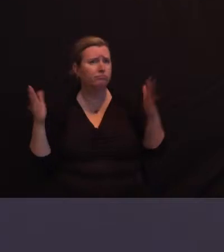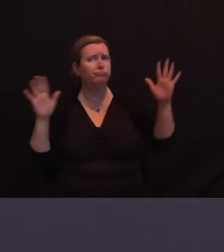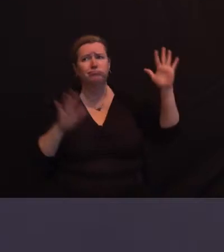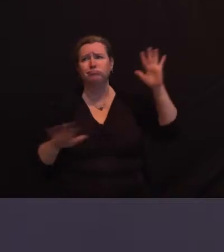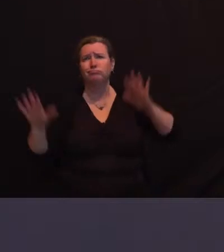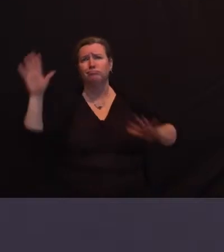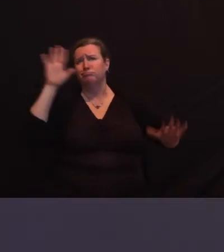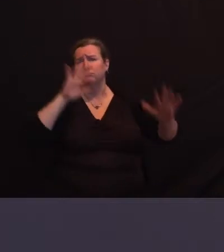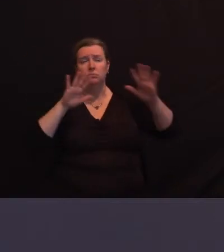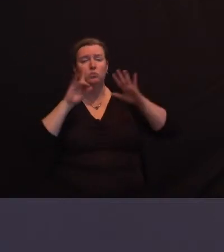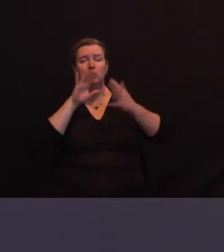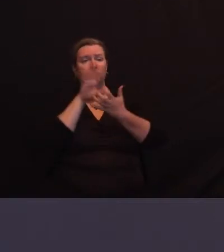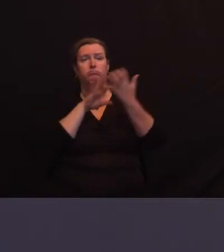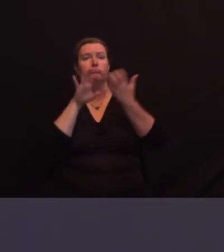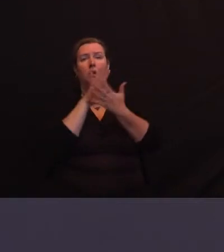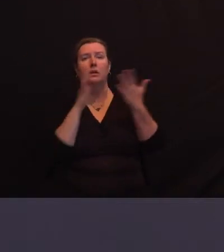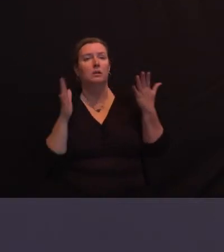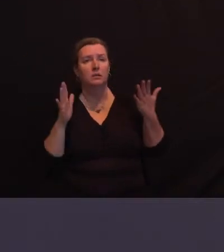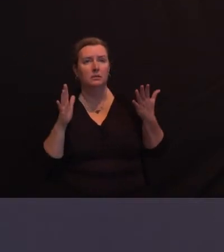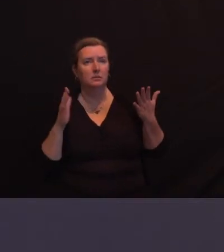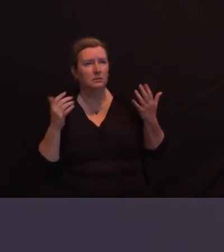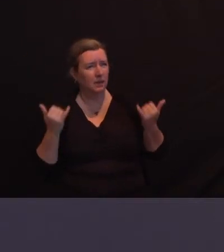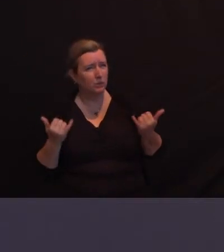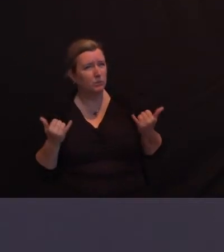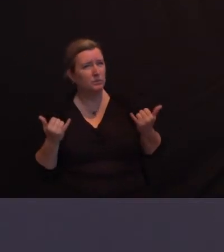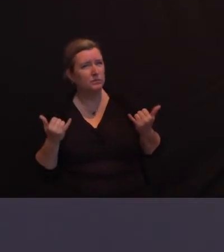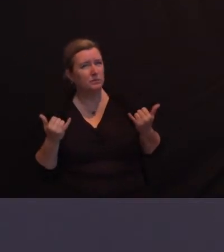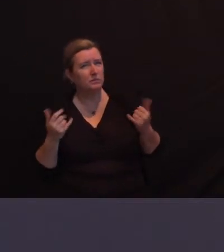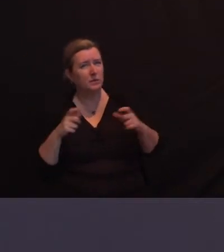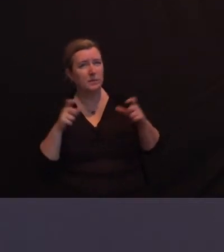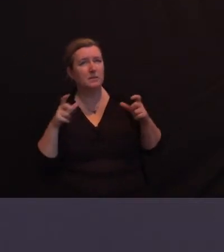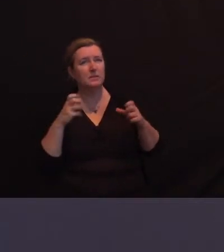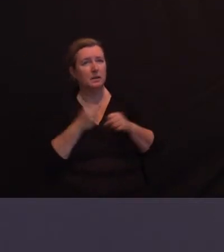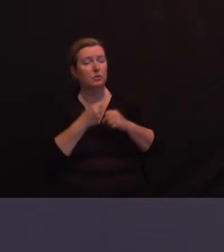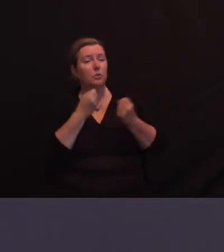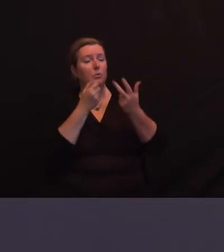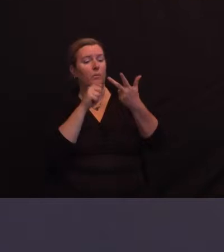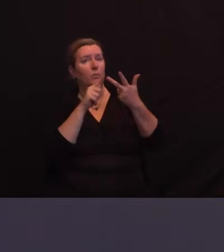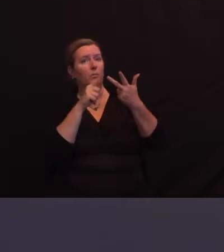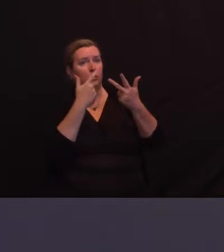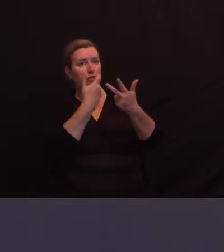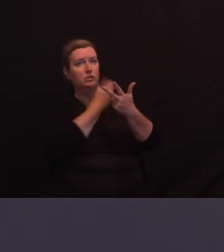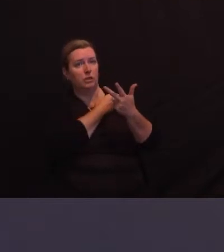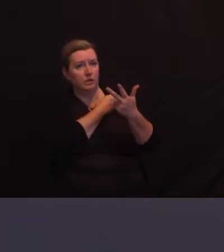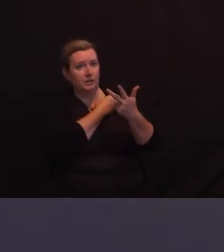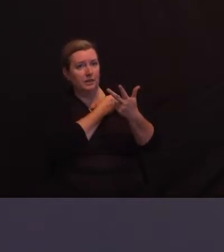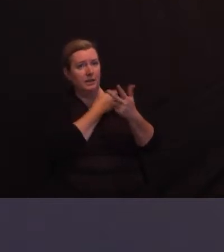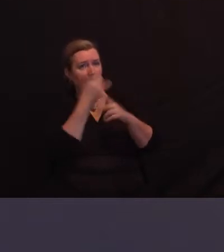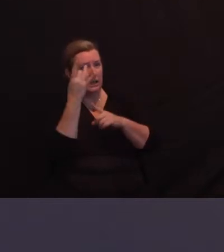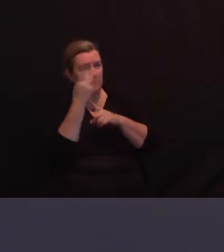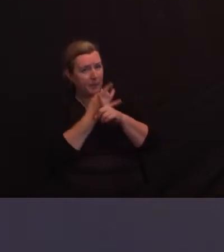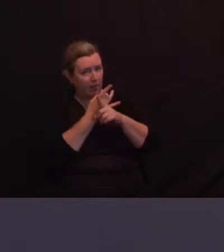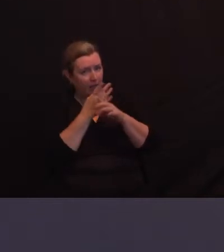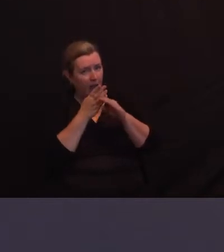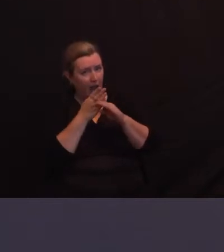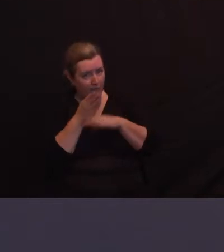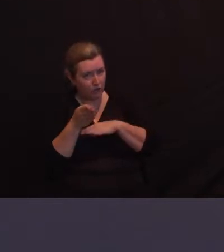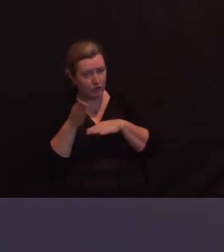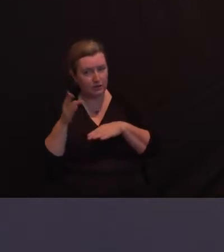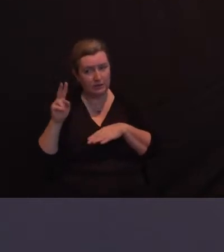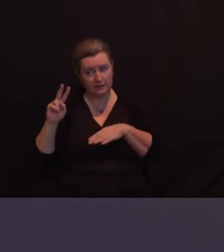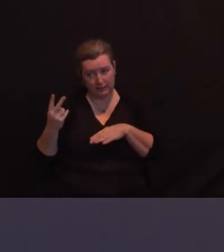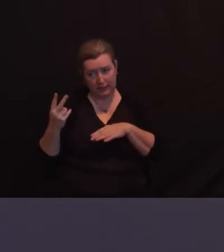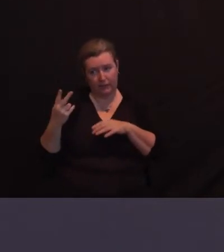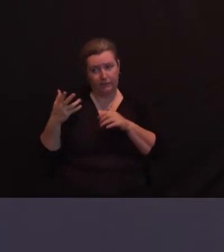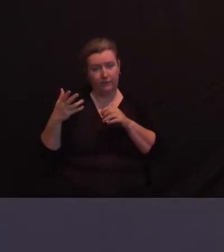well. We're looking to have people get their booster shot 8 months after their second shot. Will there be a process